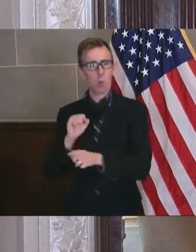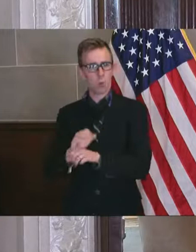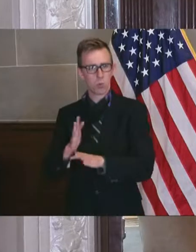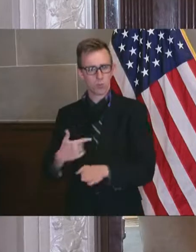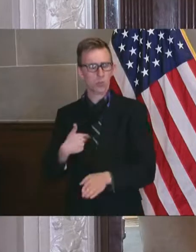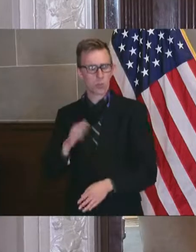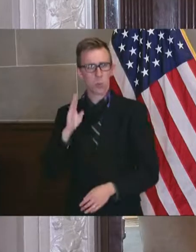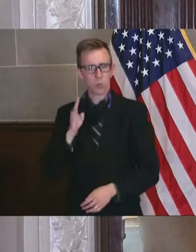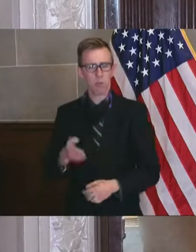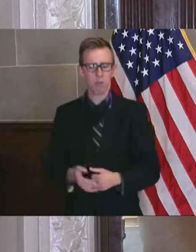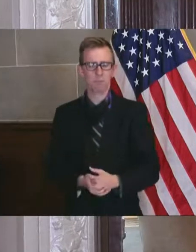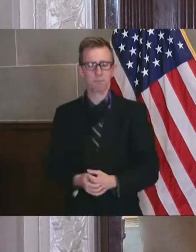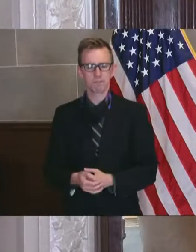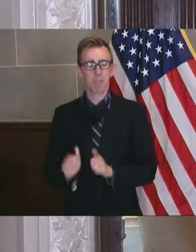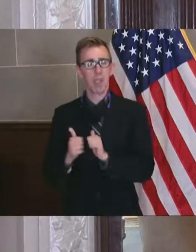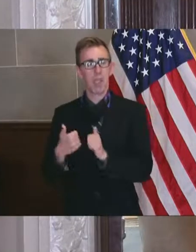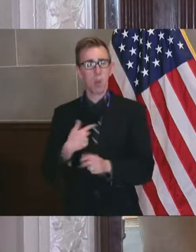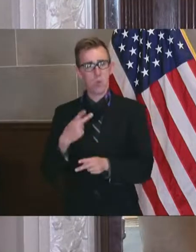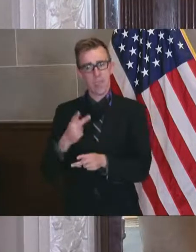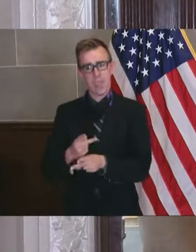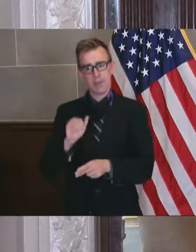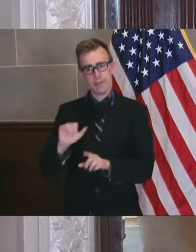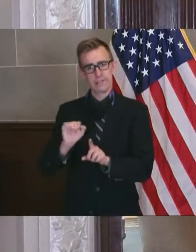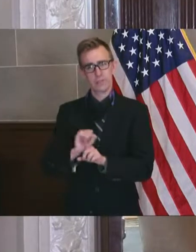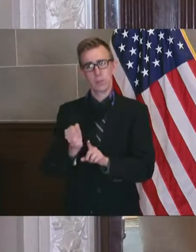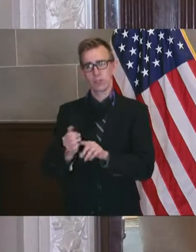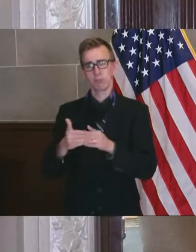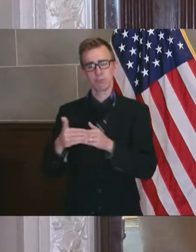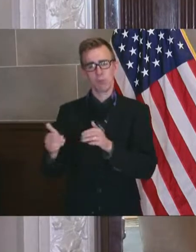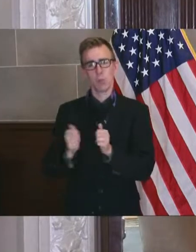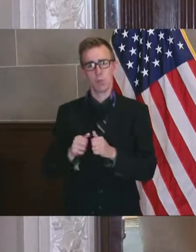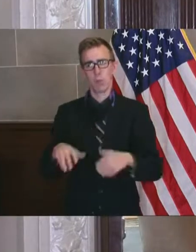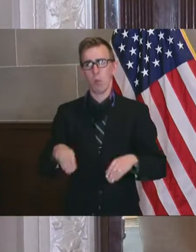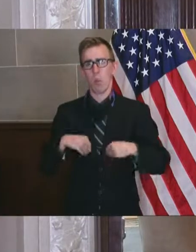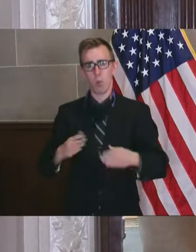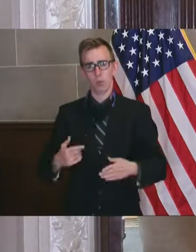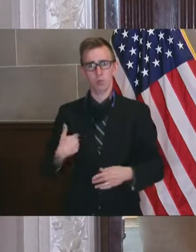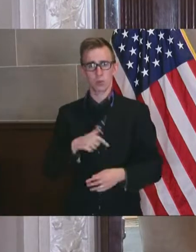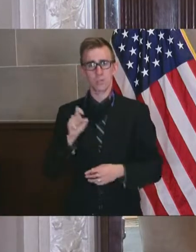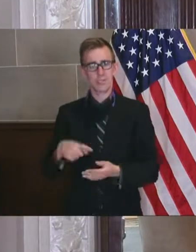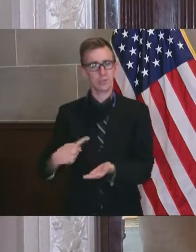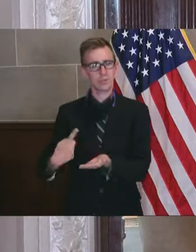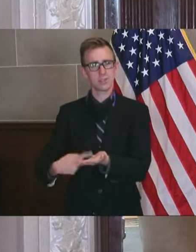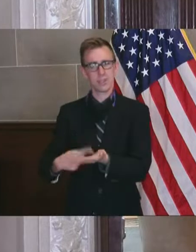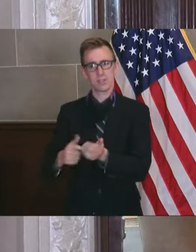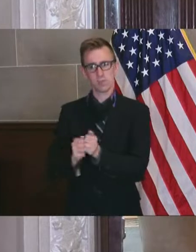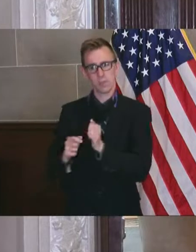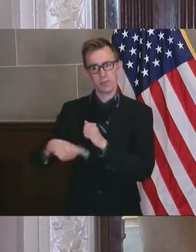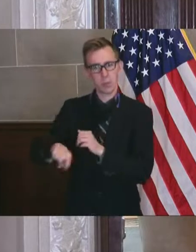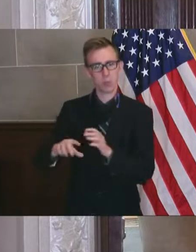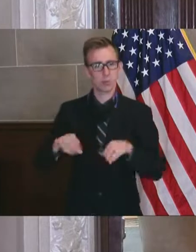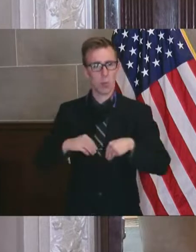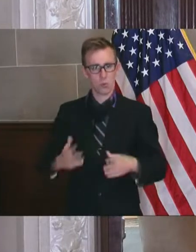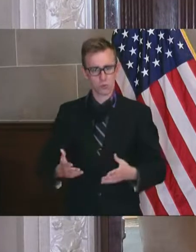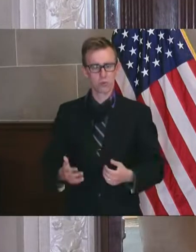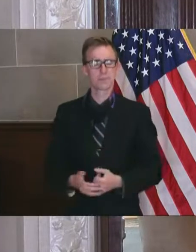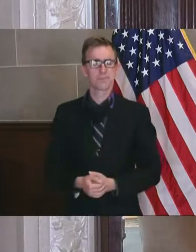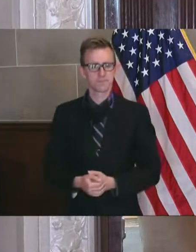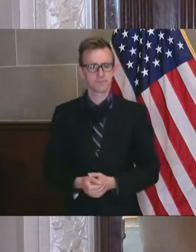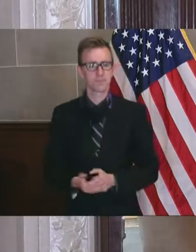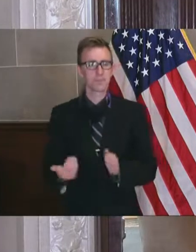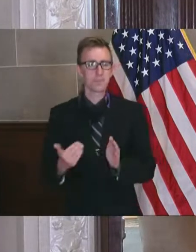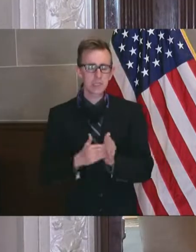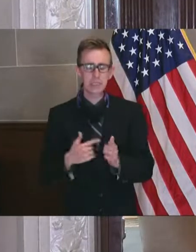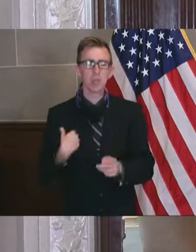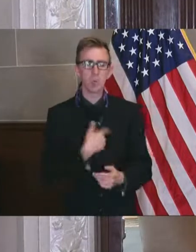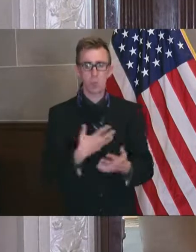it. And how are we going to handle this situation moving forward with the owners? We're just going to have to sit down and have that conversation. You know, again, none of us